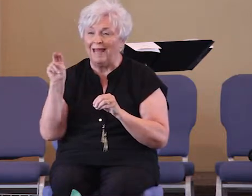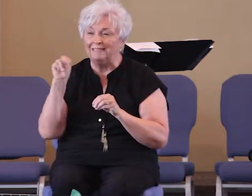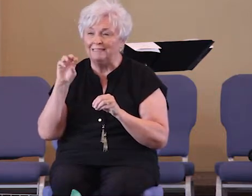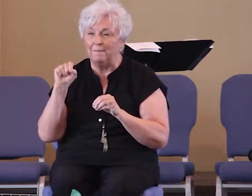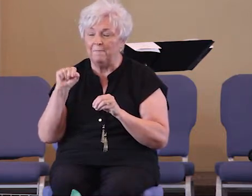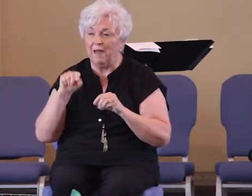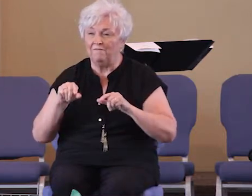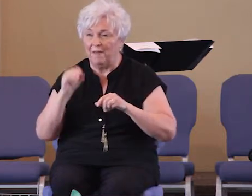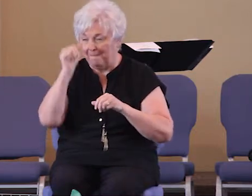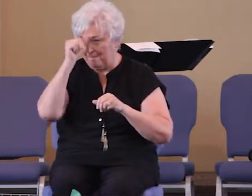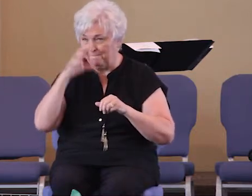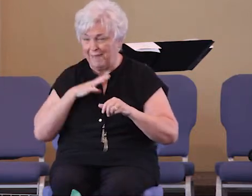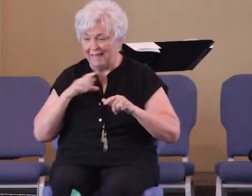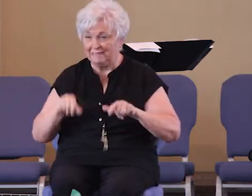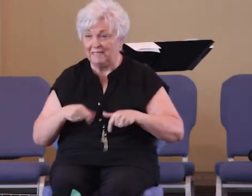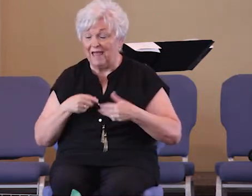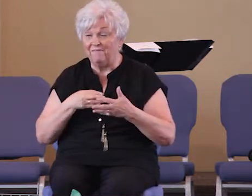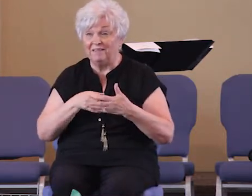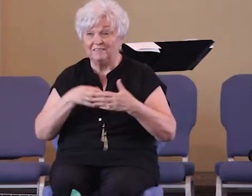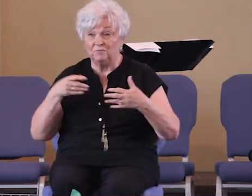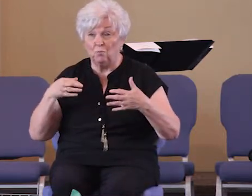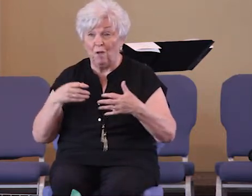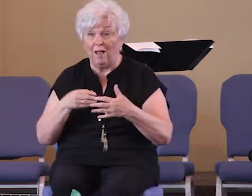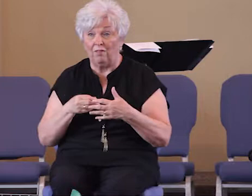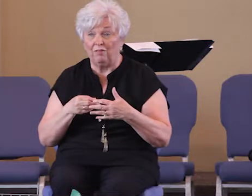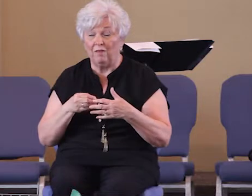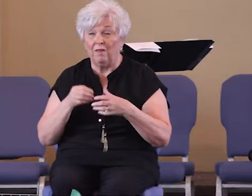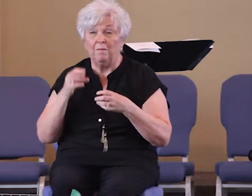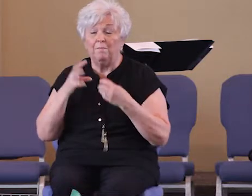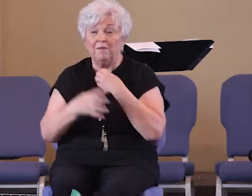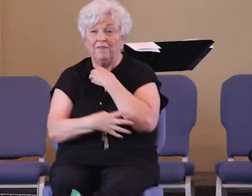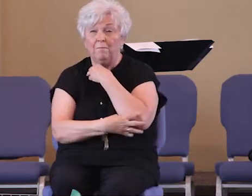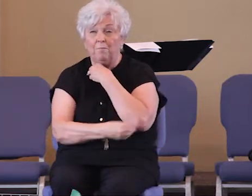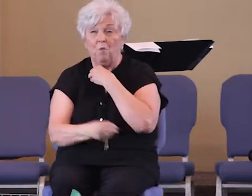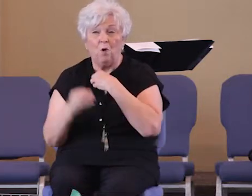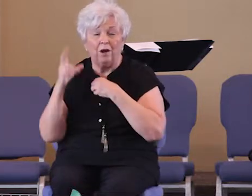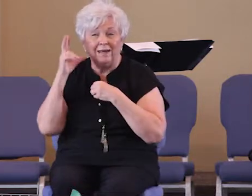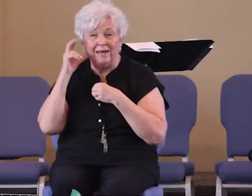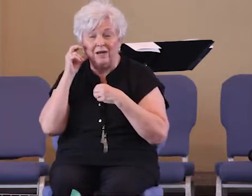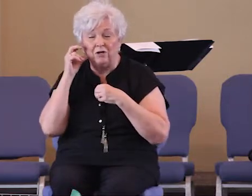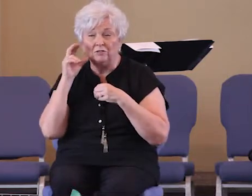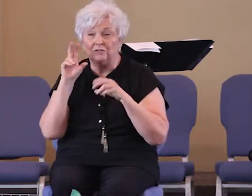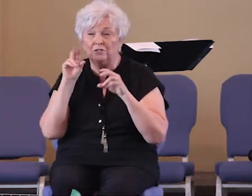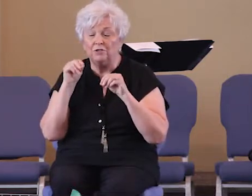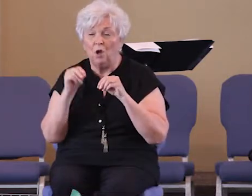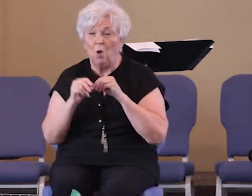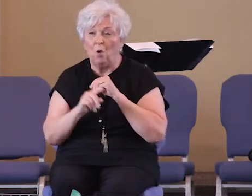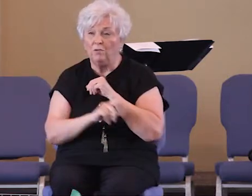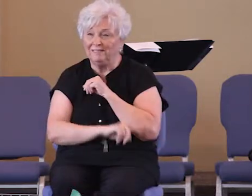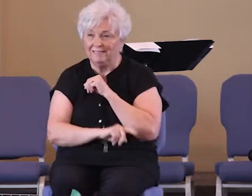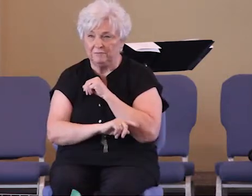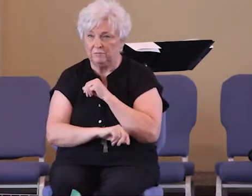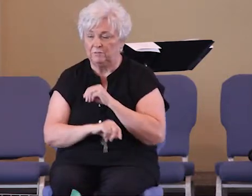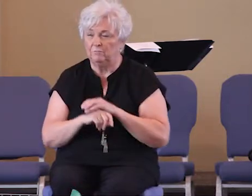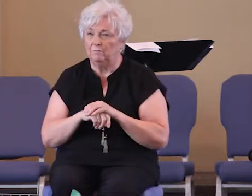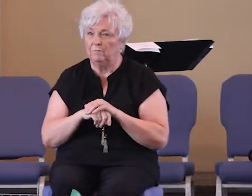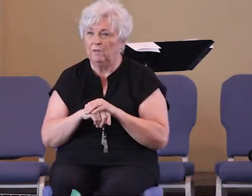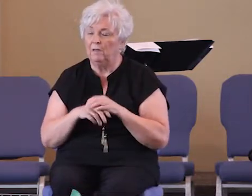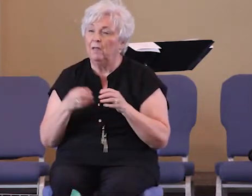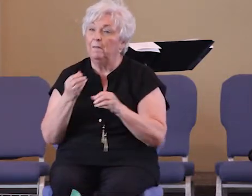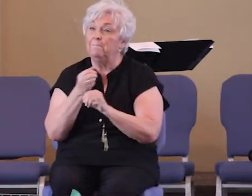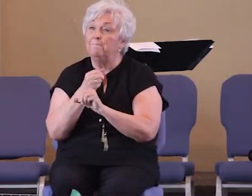poor hears no rebuke. Be free. Don't let yourself get tangled in all